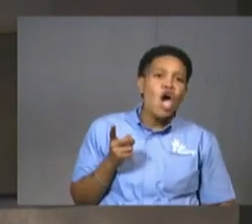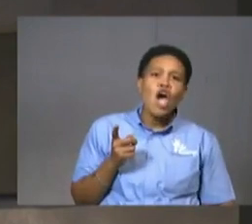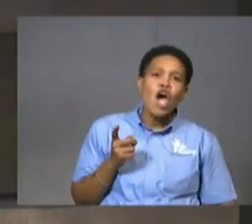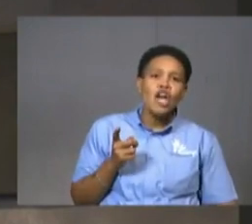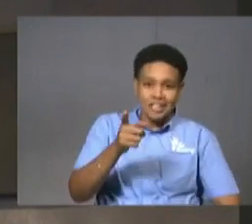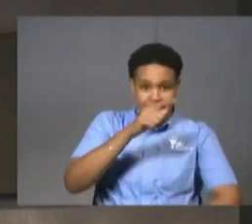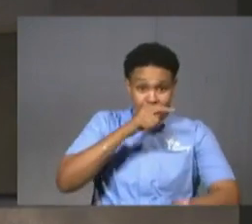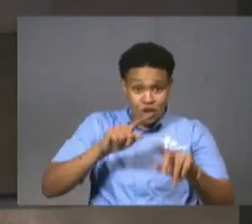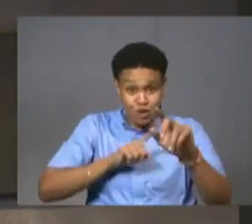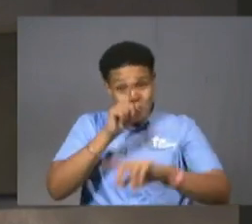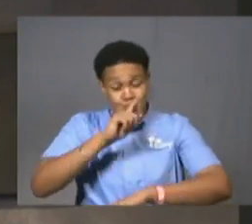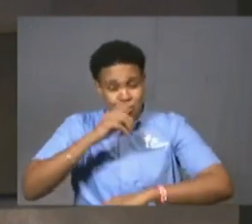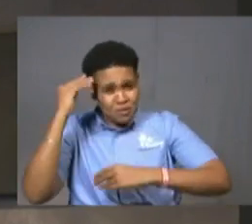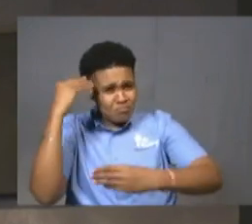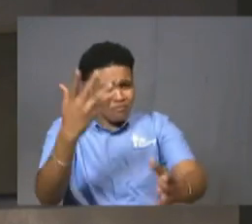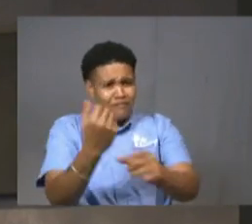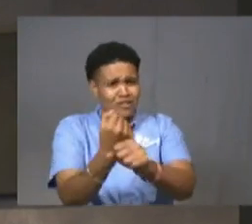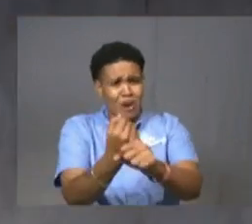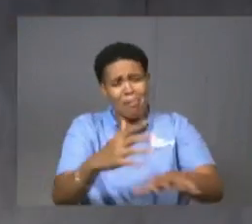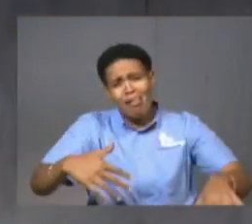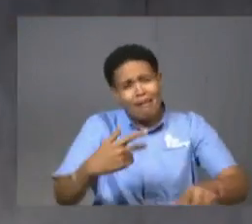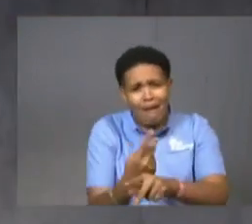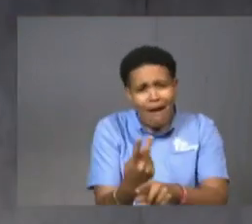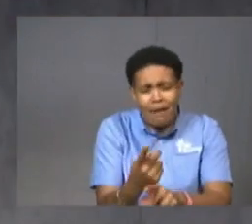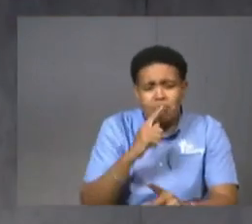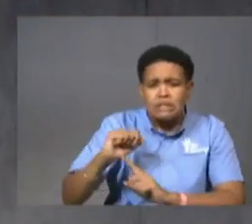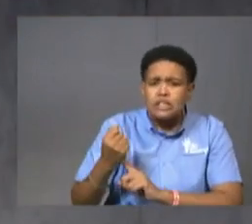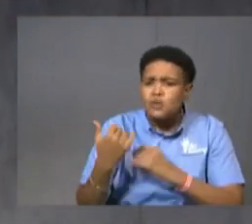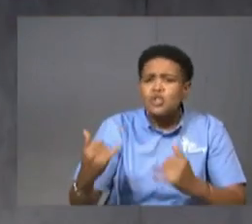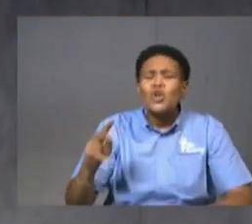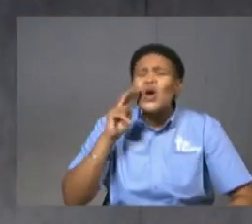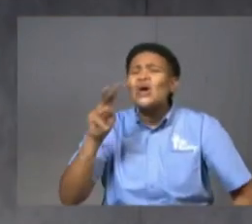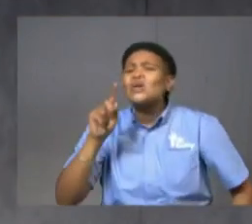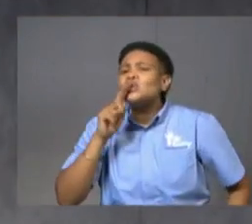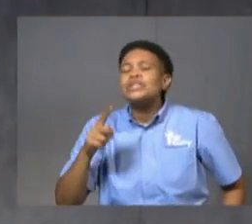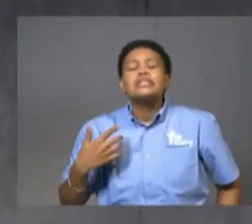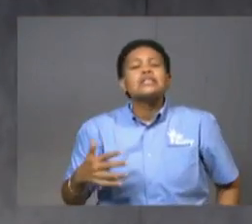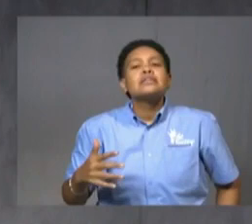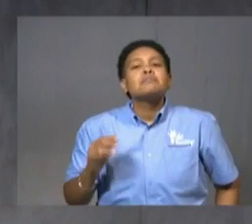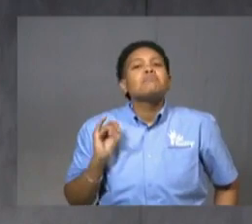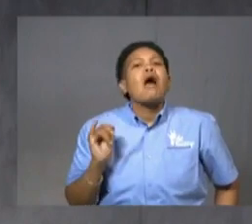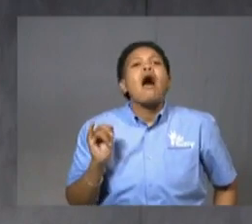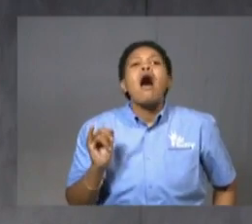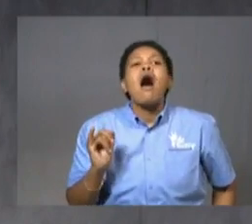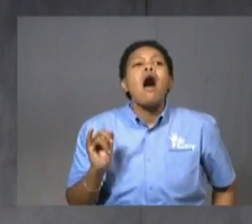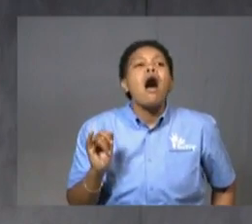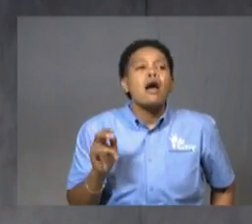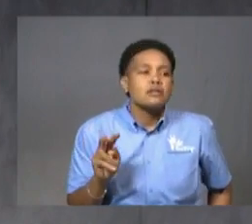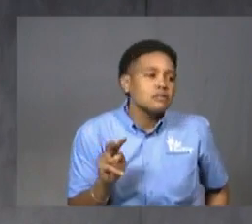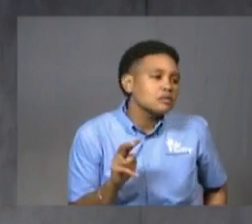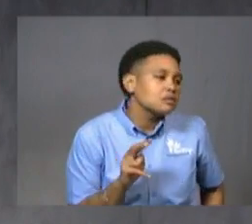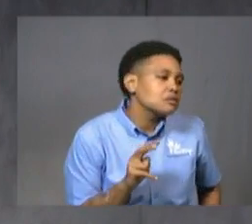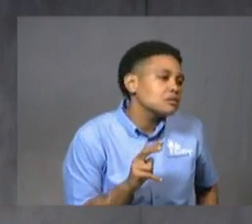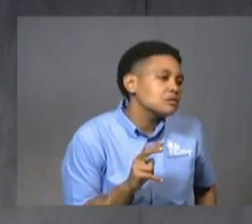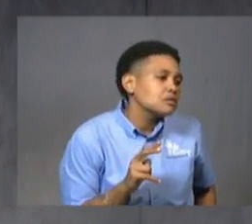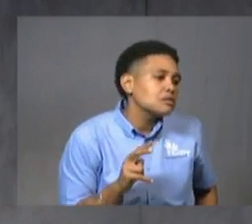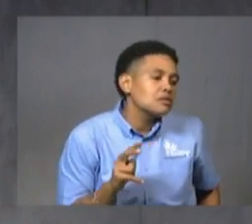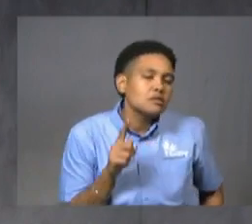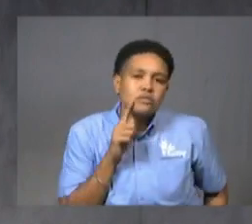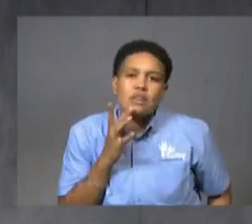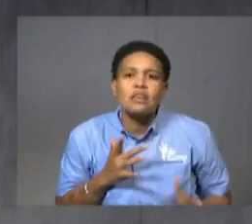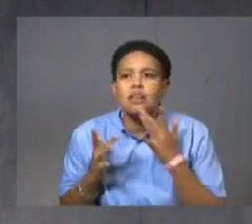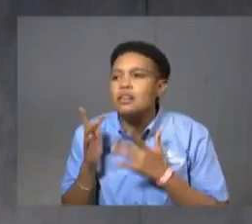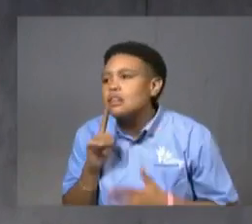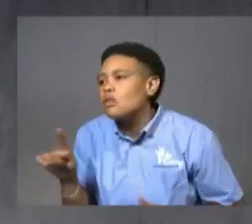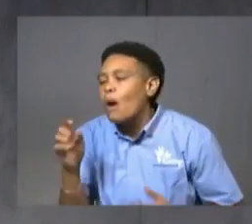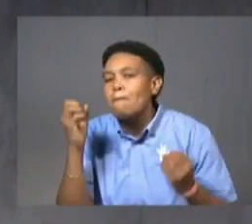the creation of jobs was not kept. And the situation now is very dire because hundreds of thousands of Jamaicans have been laid off.